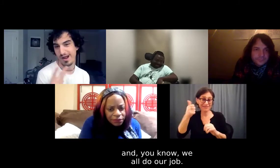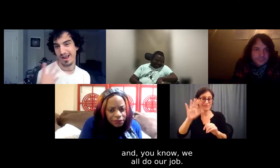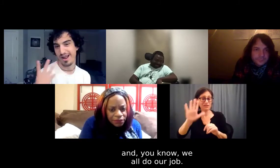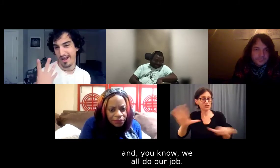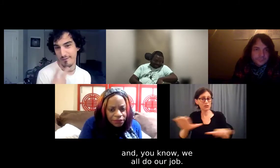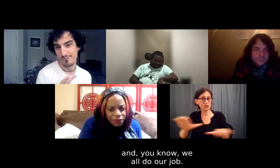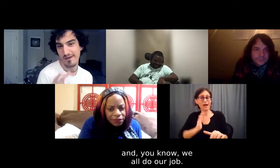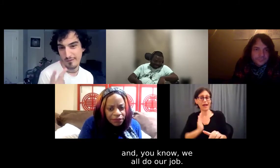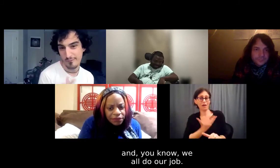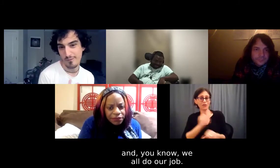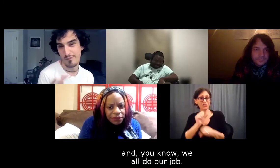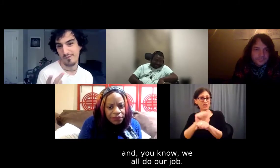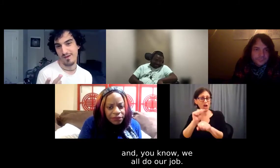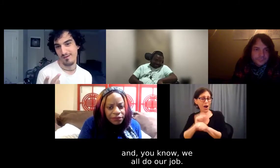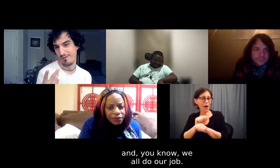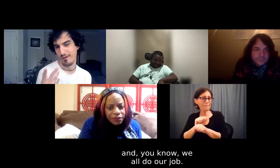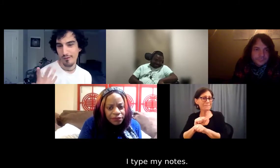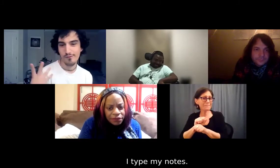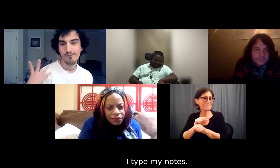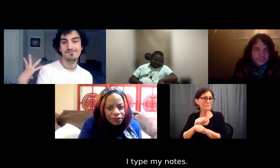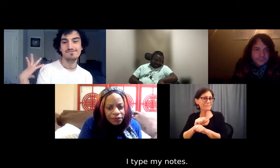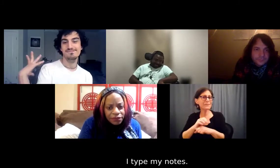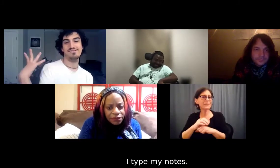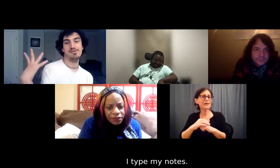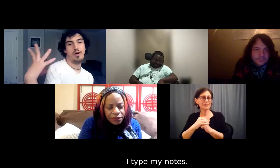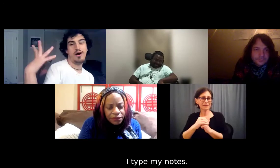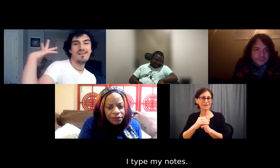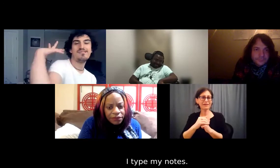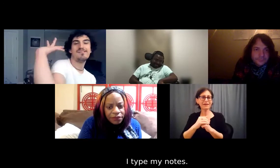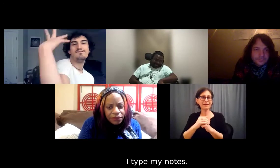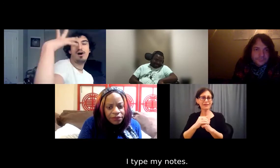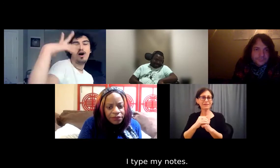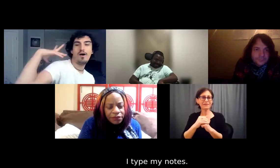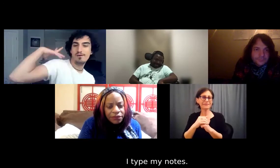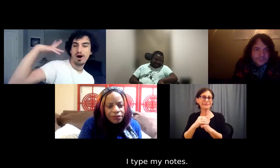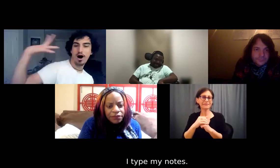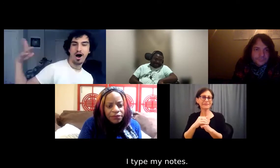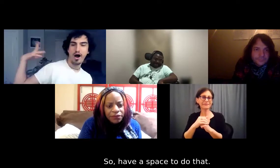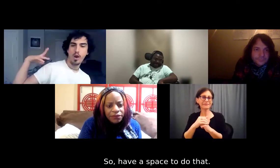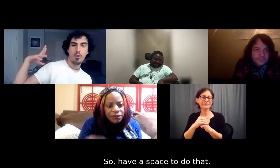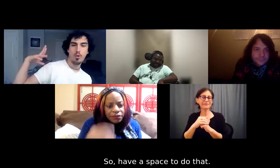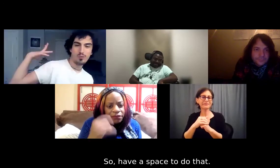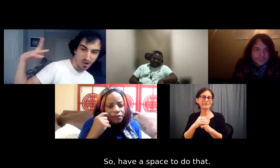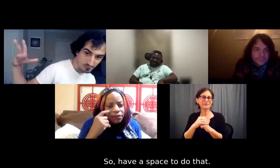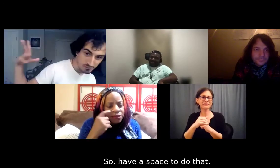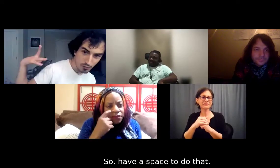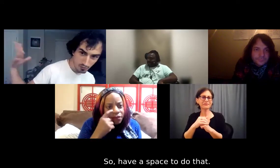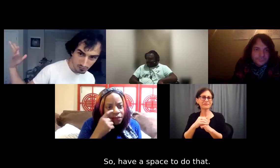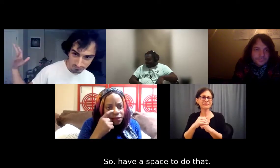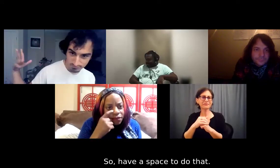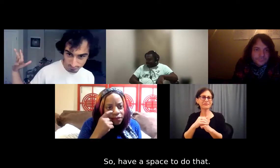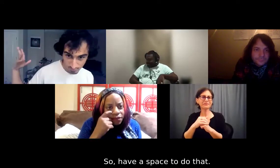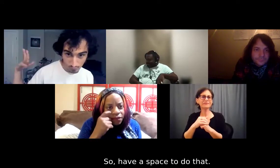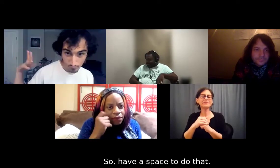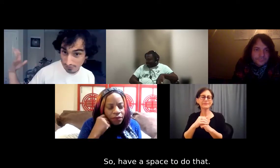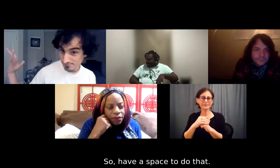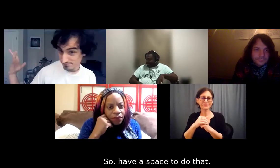differently. Like I type with my nose, so I need to have a higher